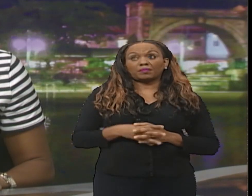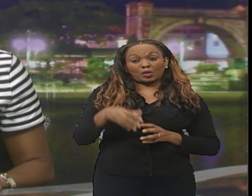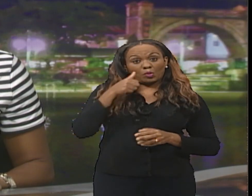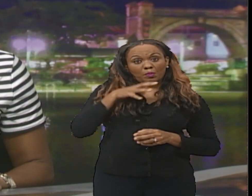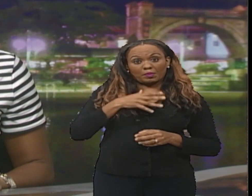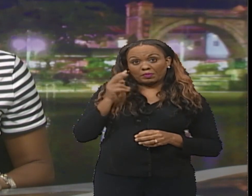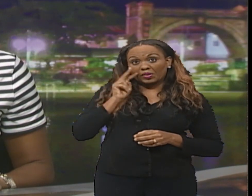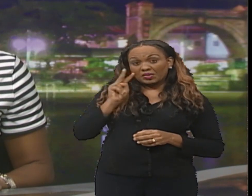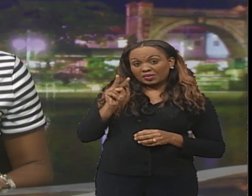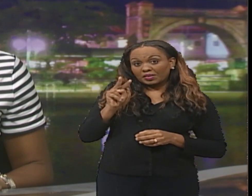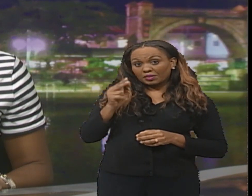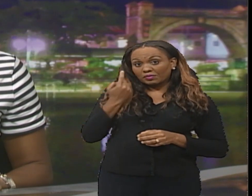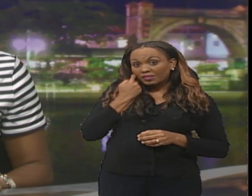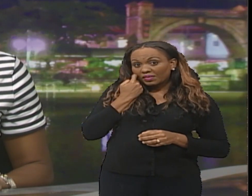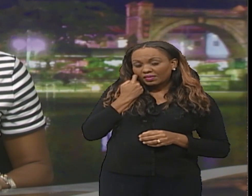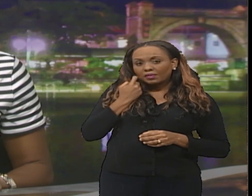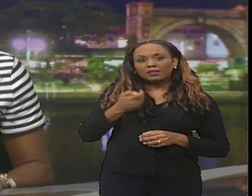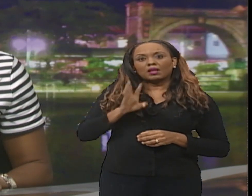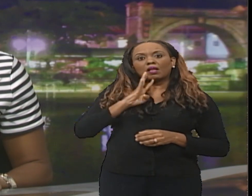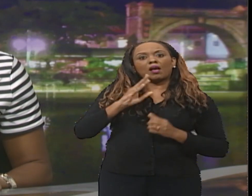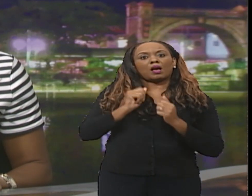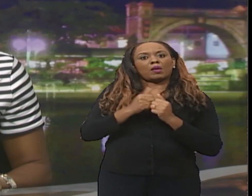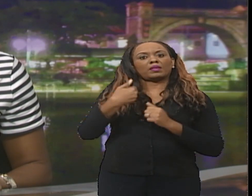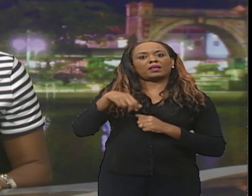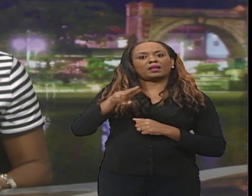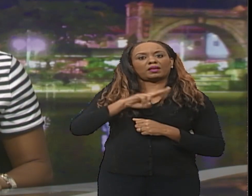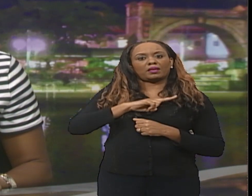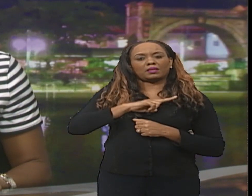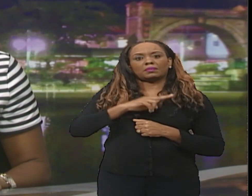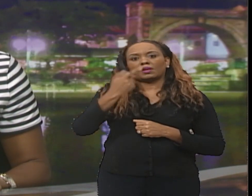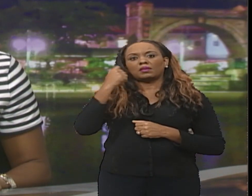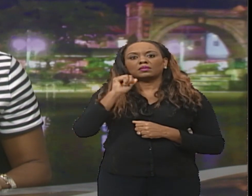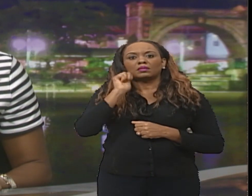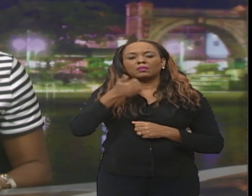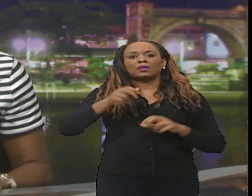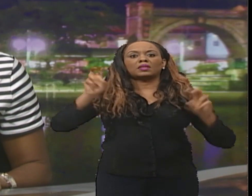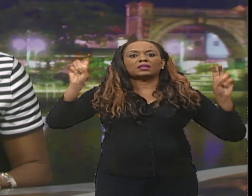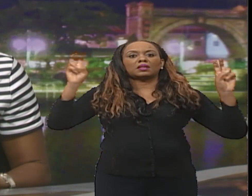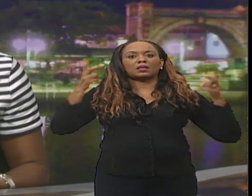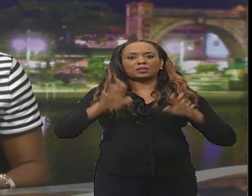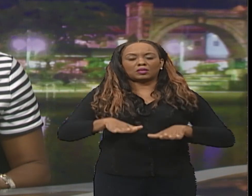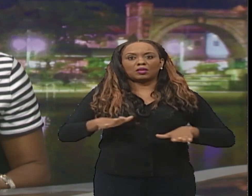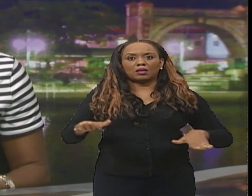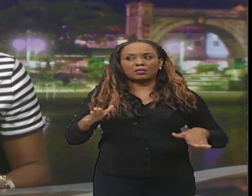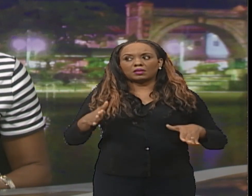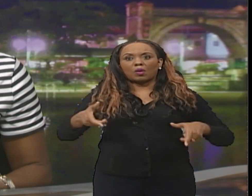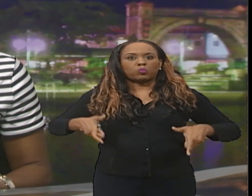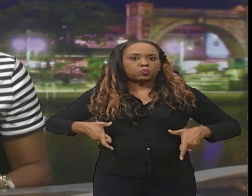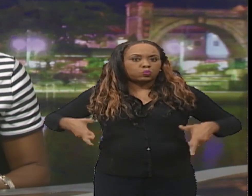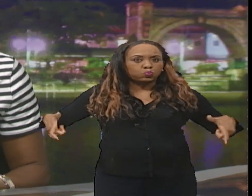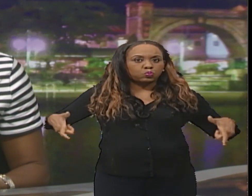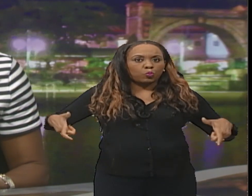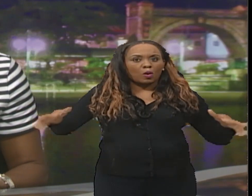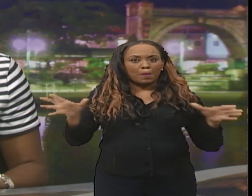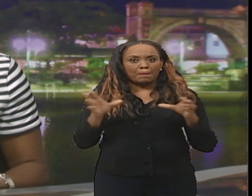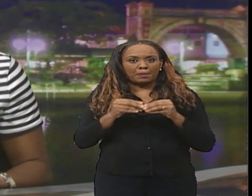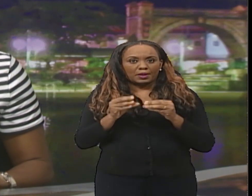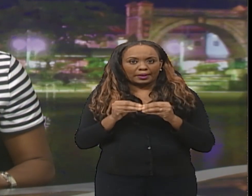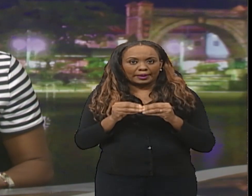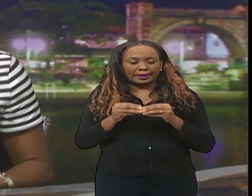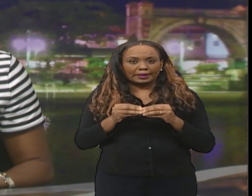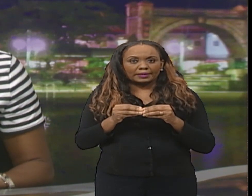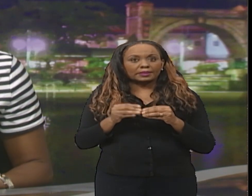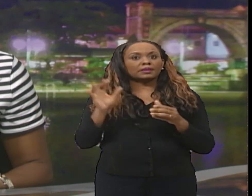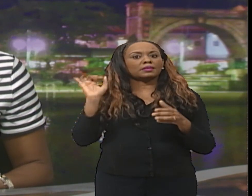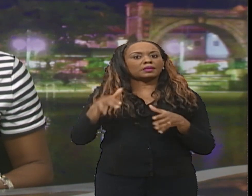Dr. Showan was speaking to CBC News ahead of tomorrow's Childhood Obesity Prevention Conference at the Lloyd Erskine Sandiford Centre.